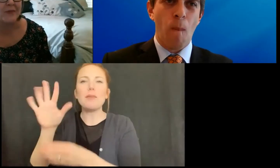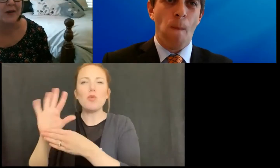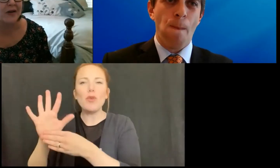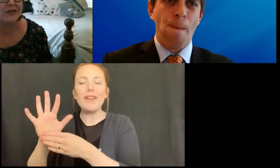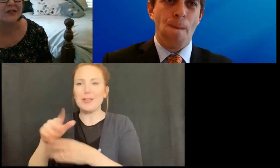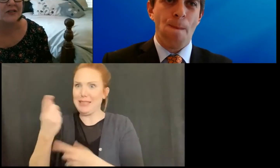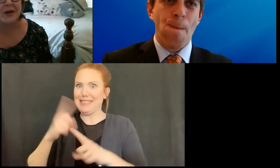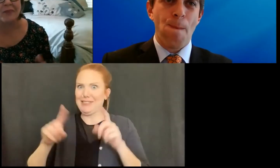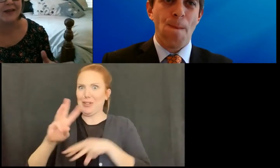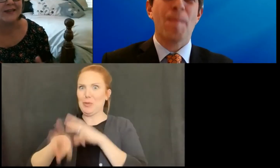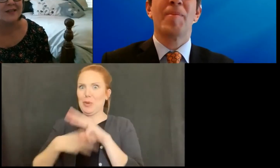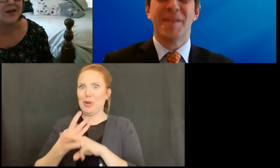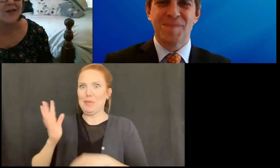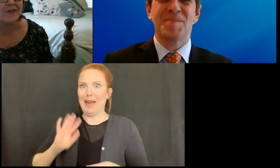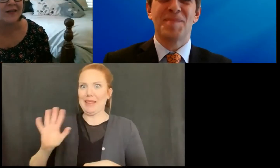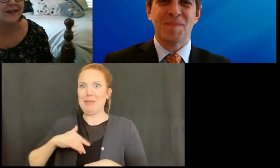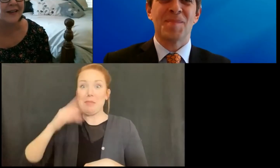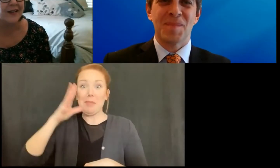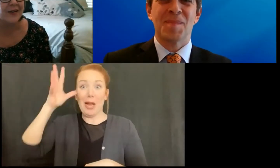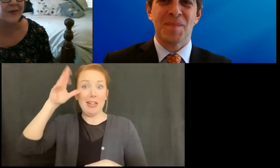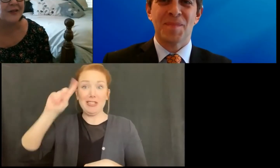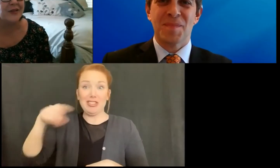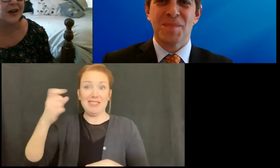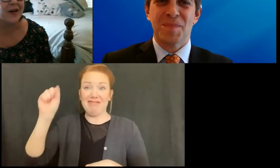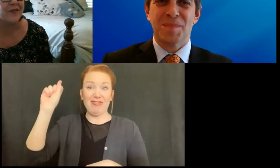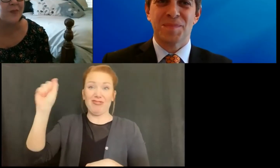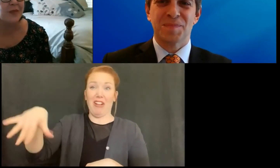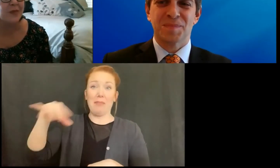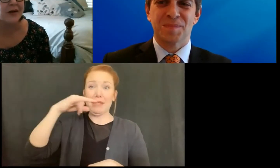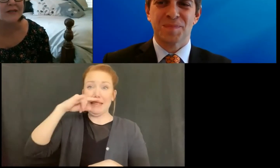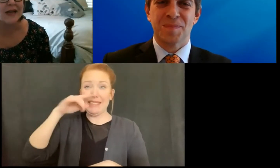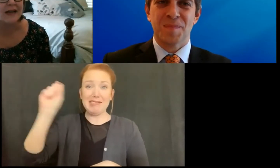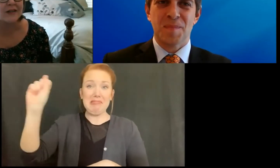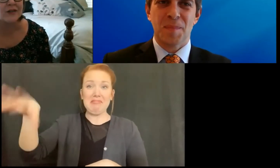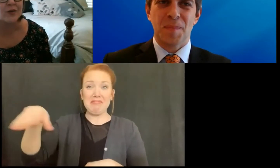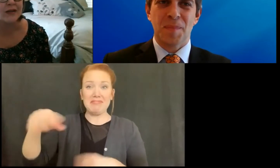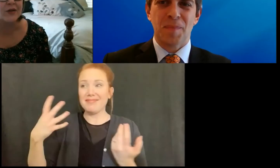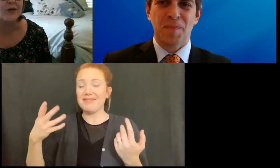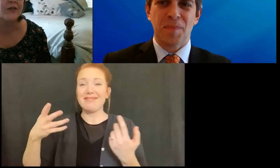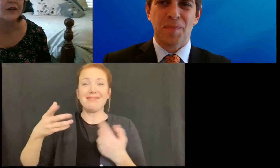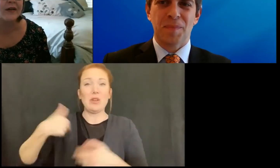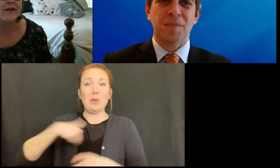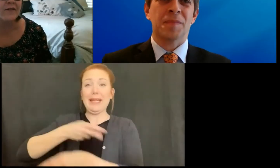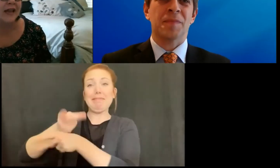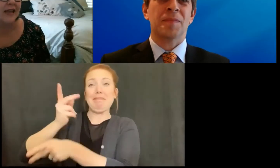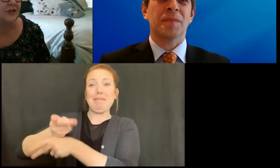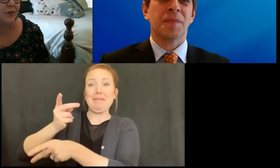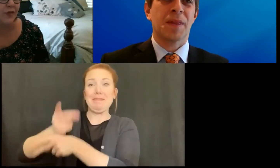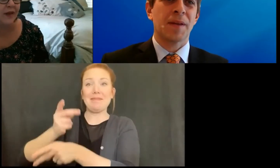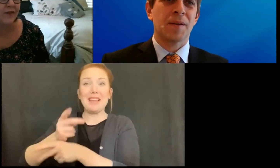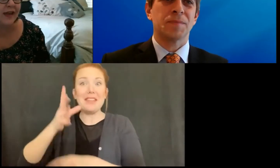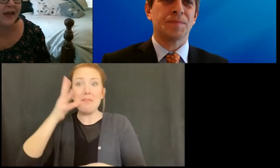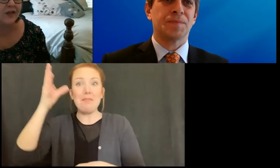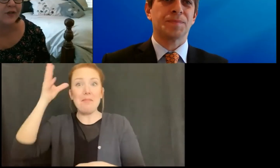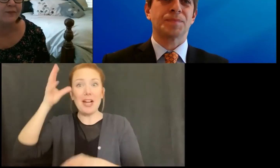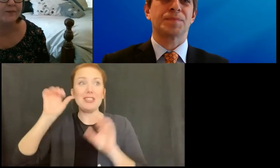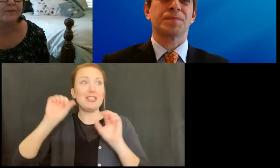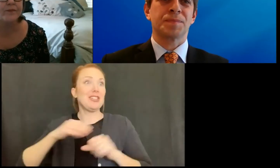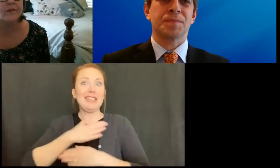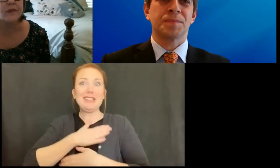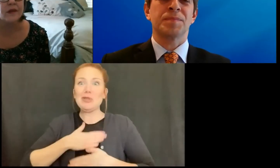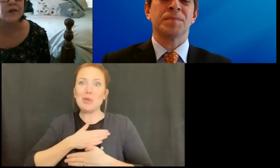then. I mean, parents just dropped the kids off and we took care of them and the parents got to enjoy a little of a vacation within a